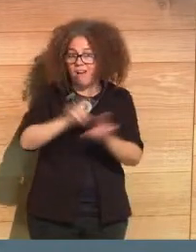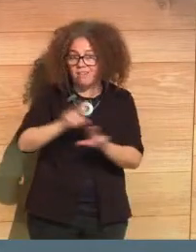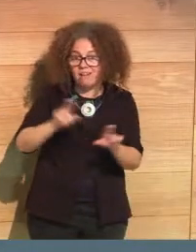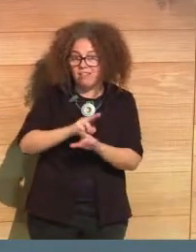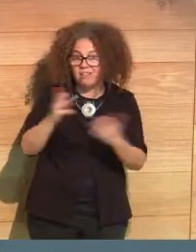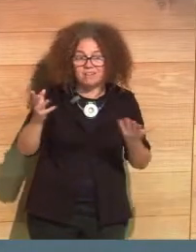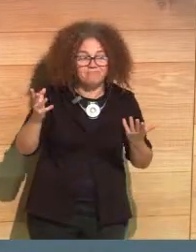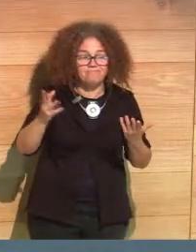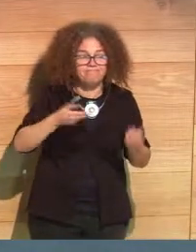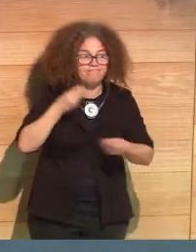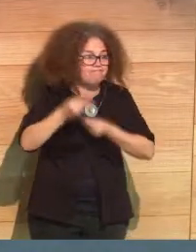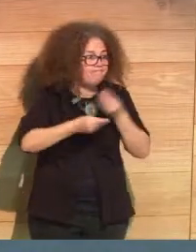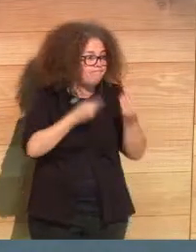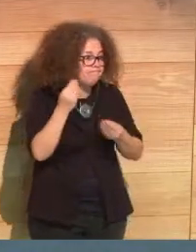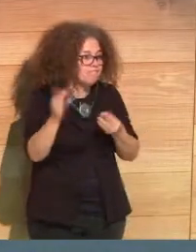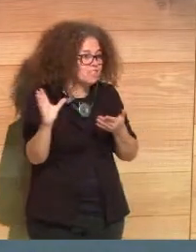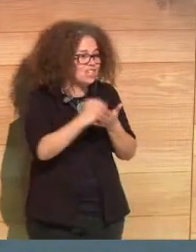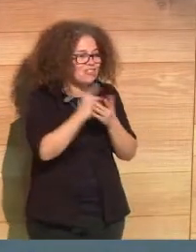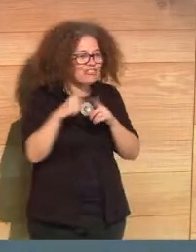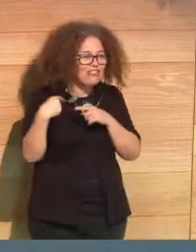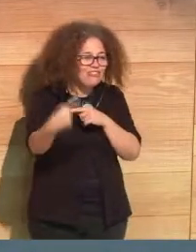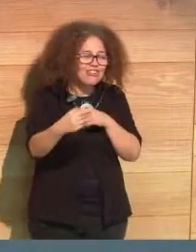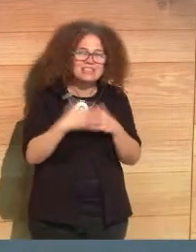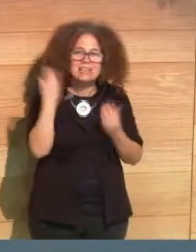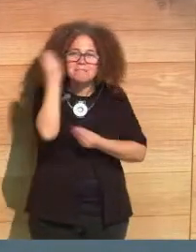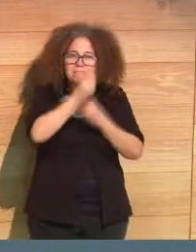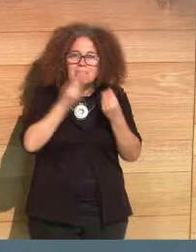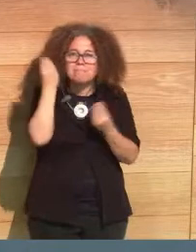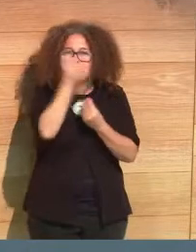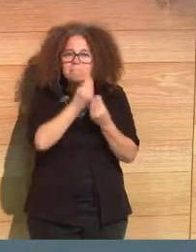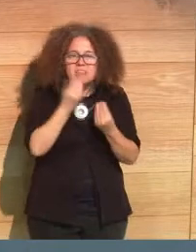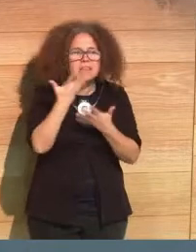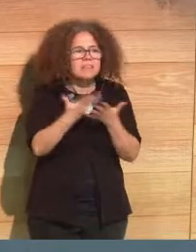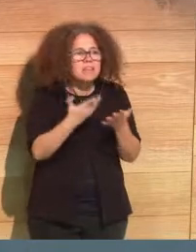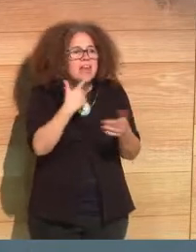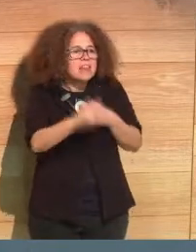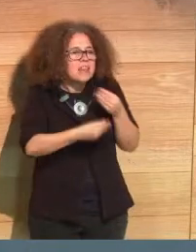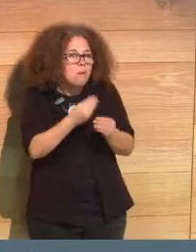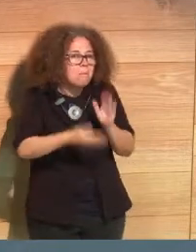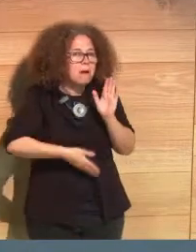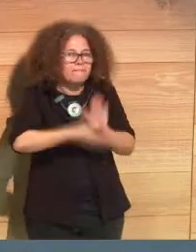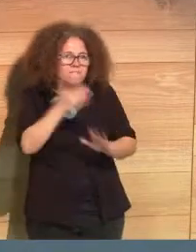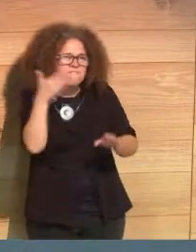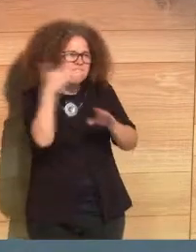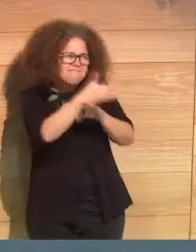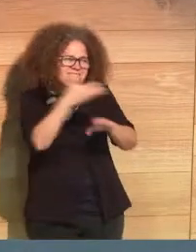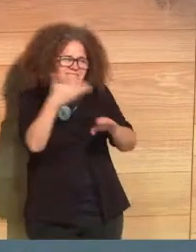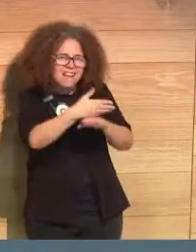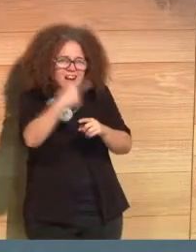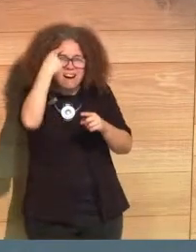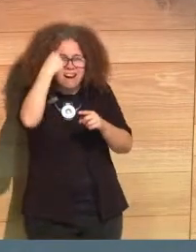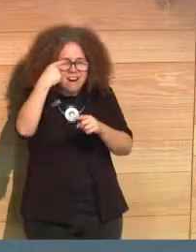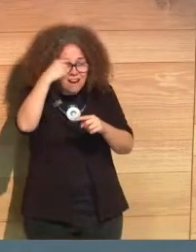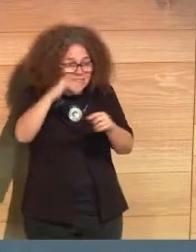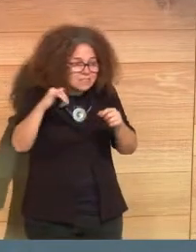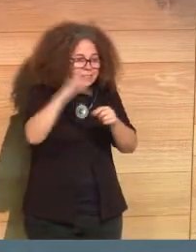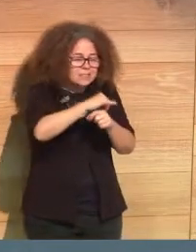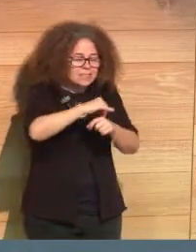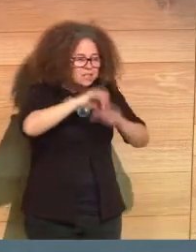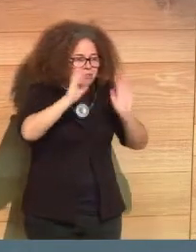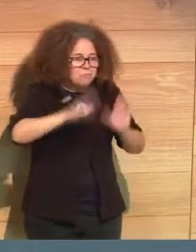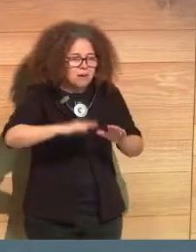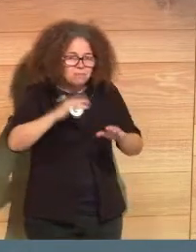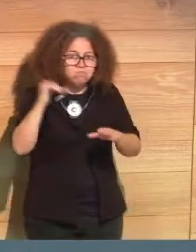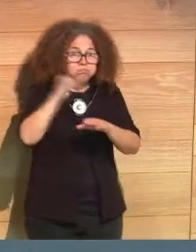a daily basis to try to get myself on a plane every day for 10 days. I think we were like phoning